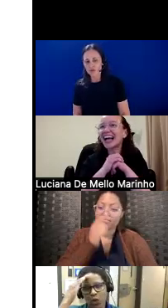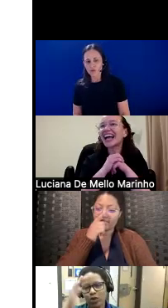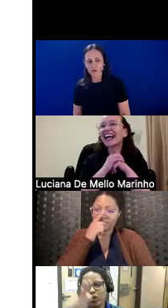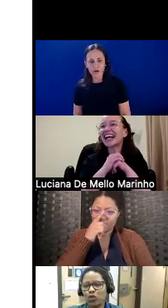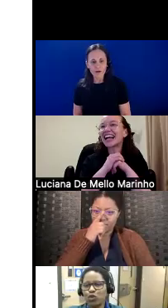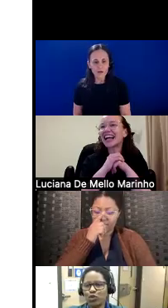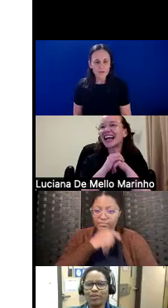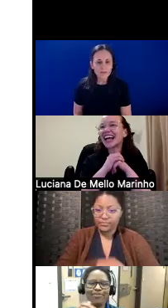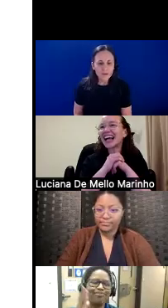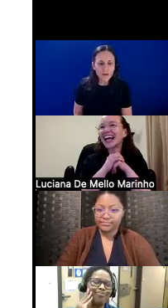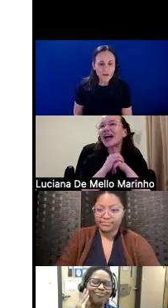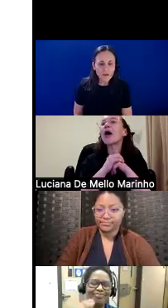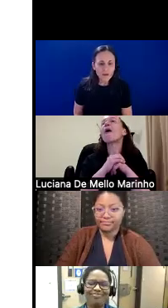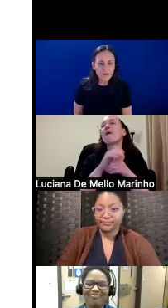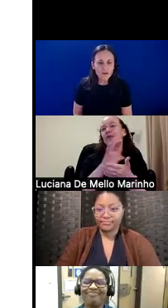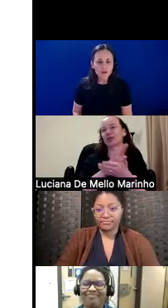So,